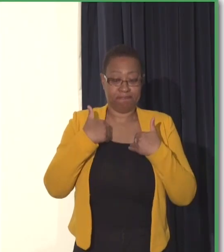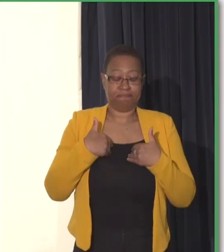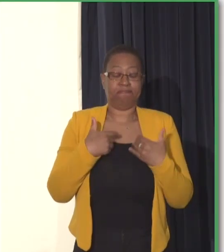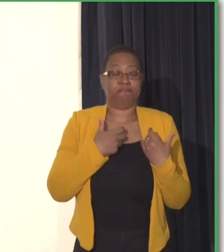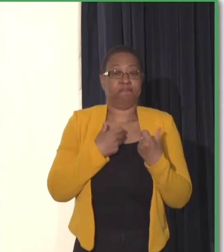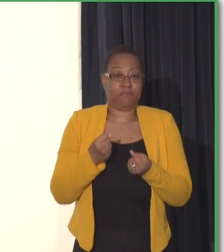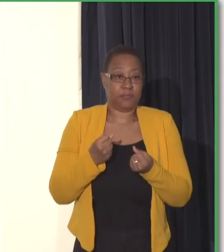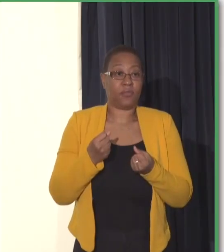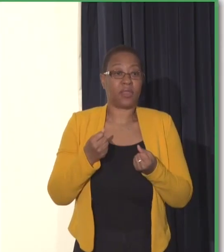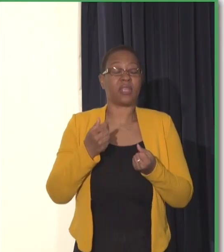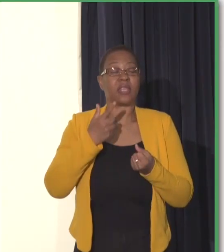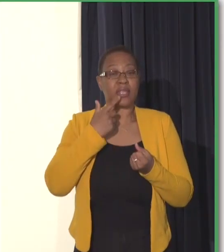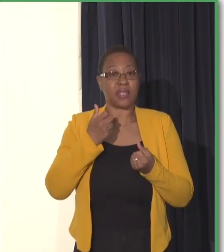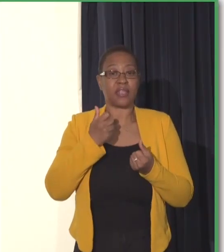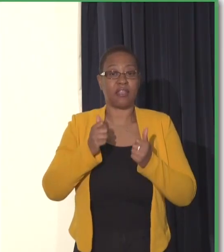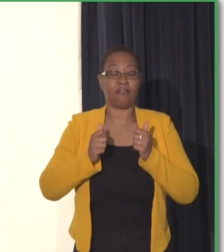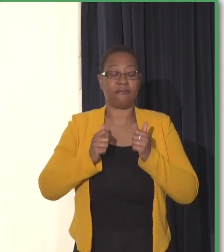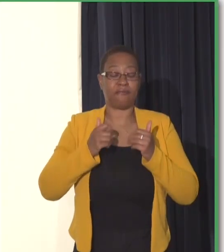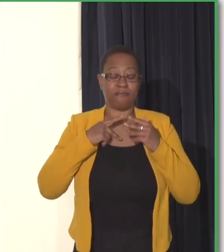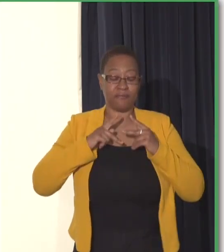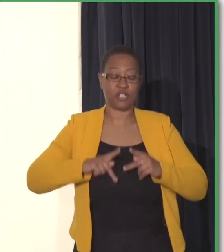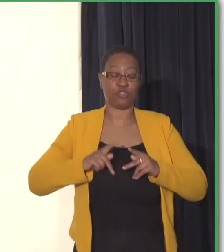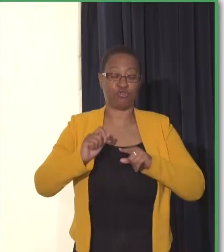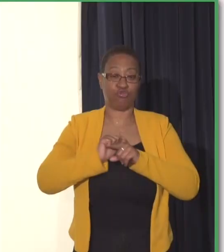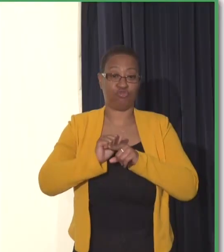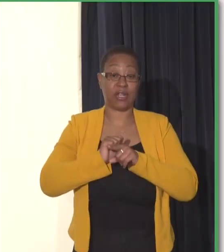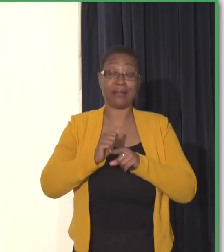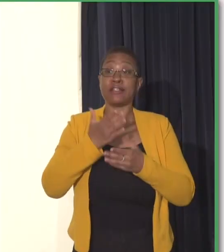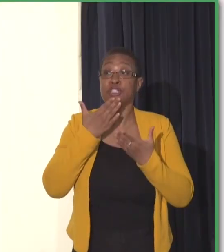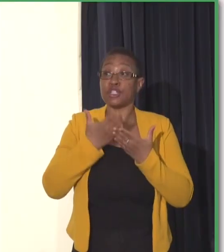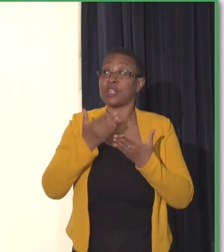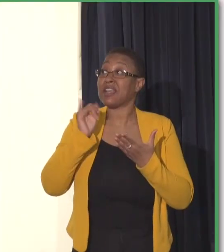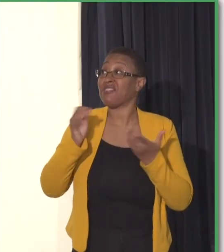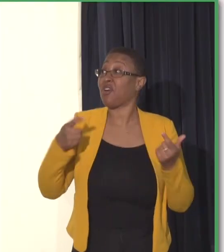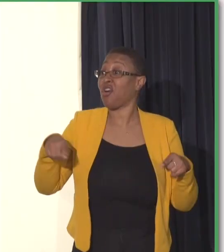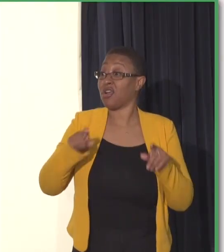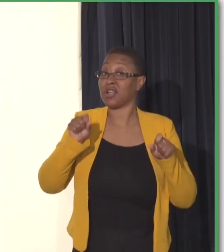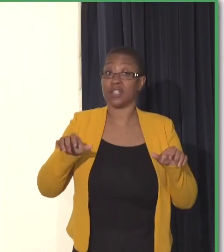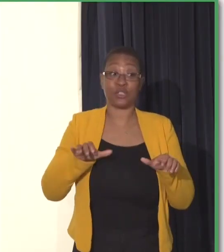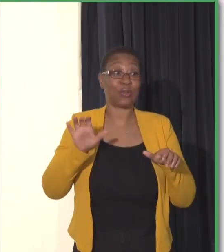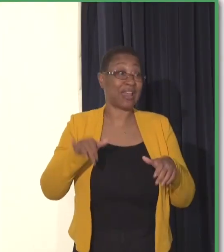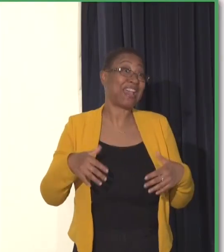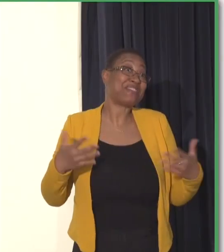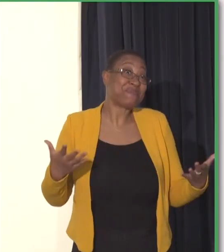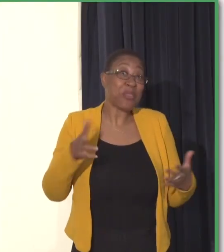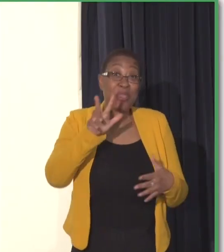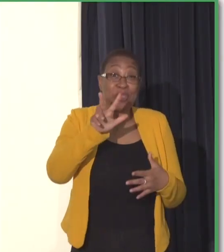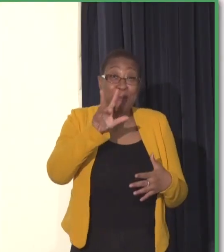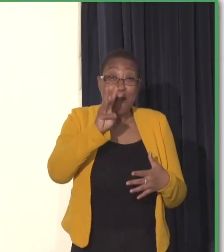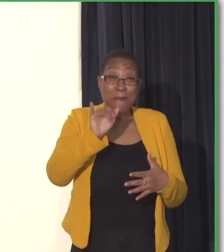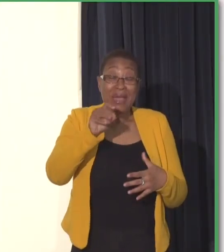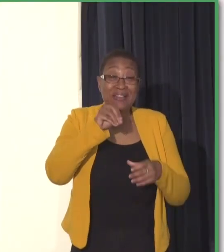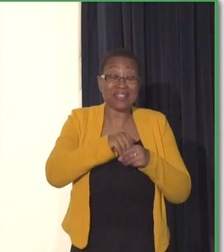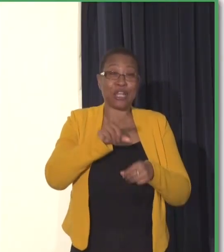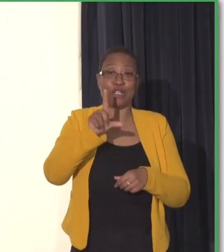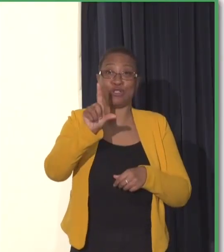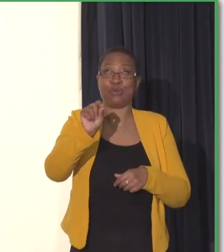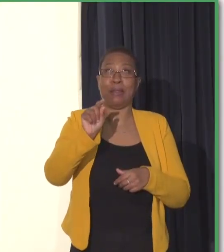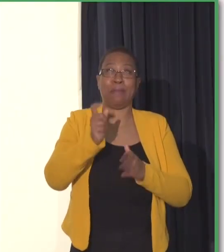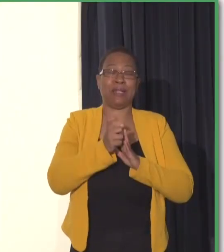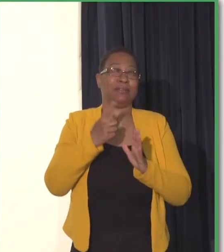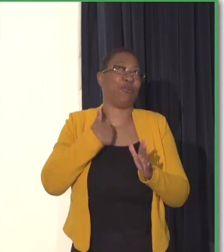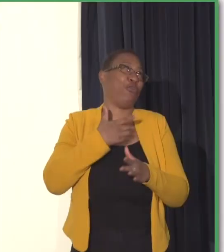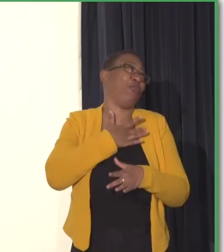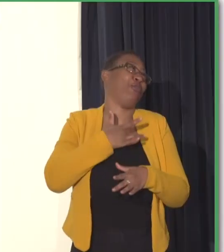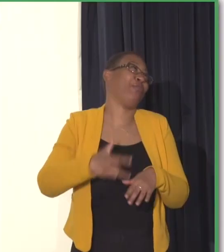training initiatives. And it'd be good if all of us could do that, wouldn't it be? 3 miles in 20 minutes? Oh, God. But anyway,